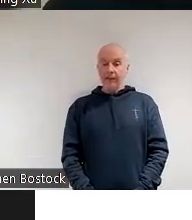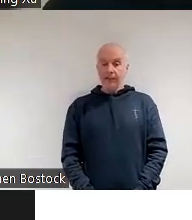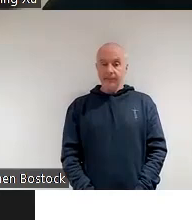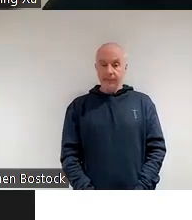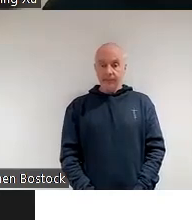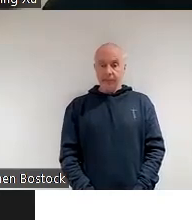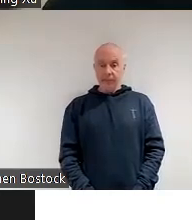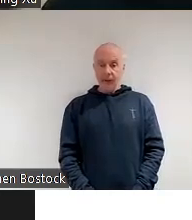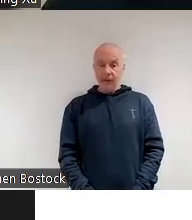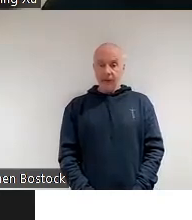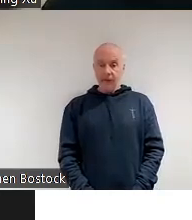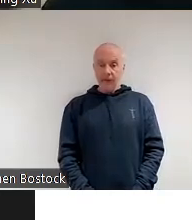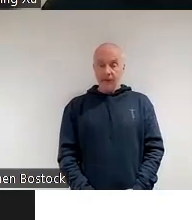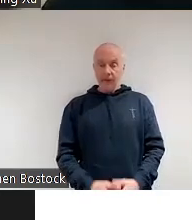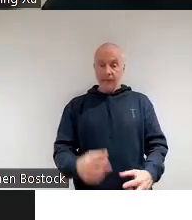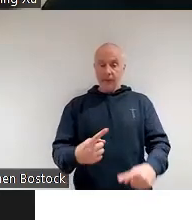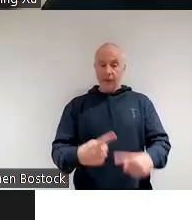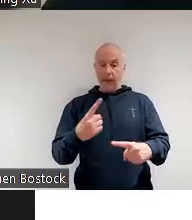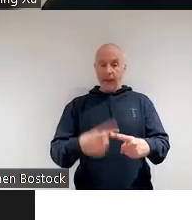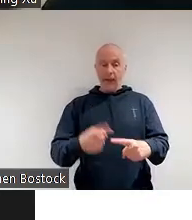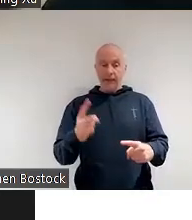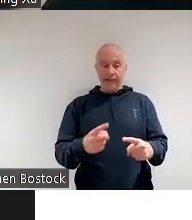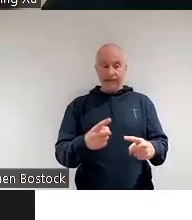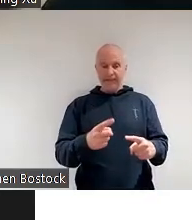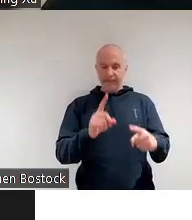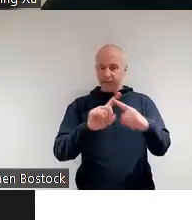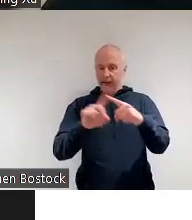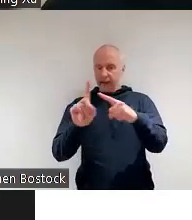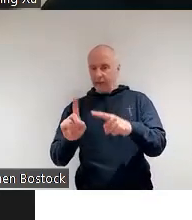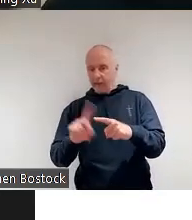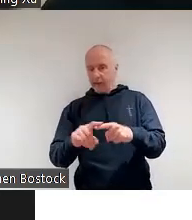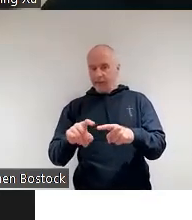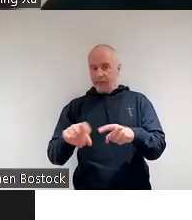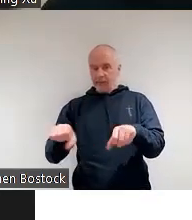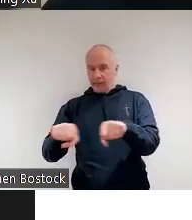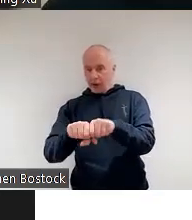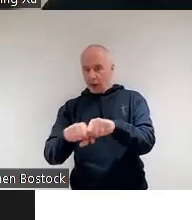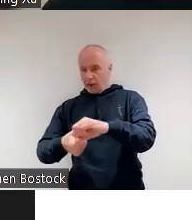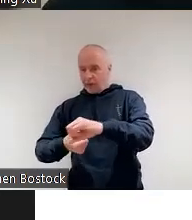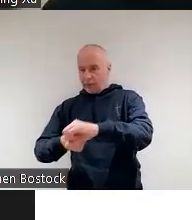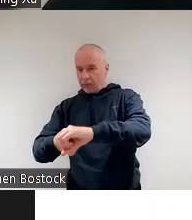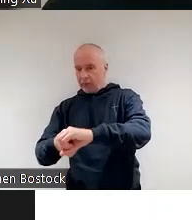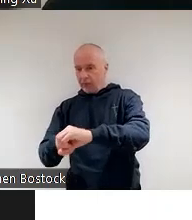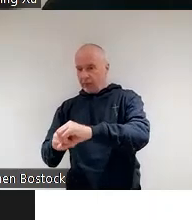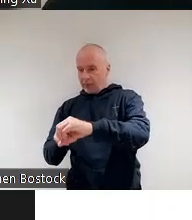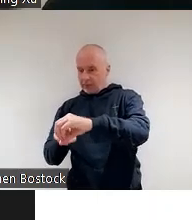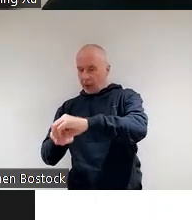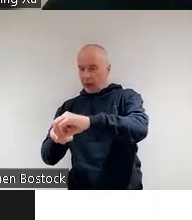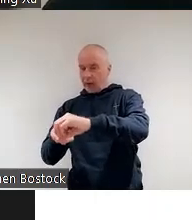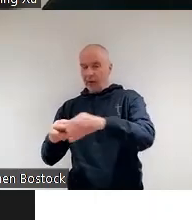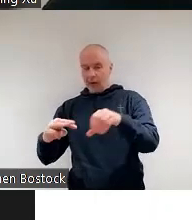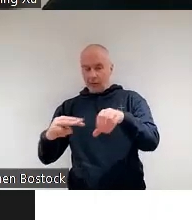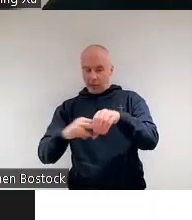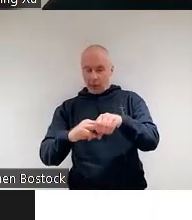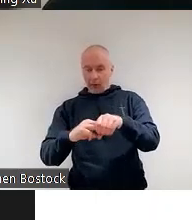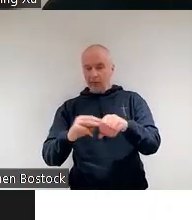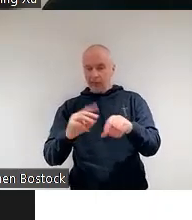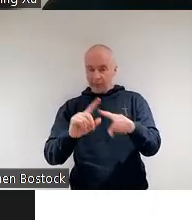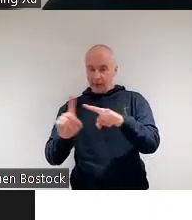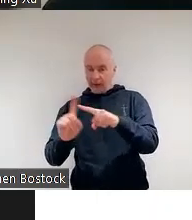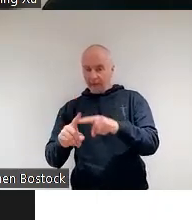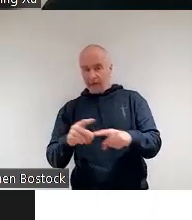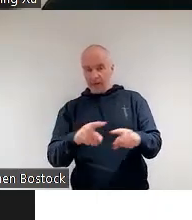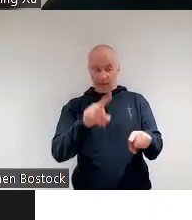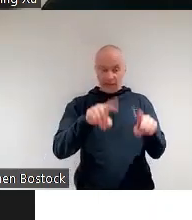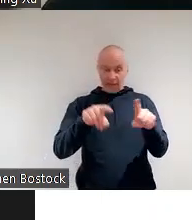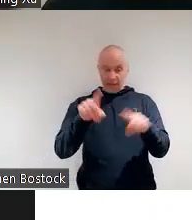So this is a very quick snapshot about different type of chargers as well as different type of their plugs. And then you can already see that there are